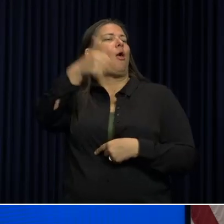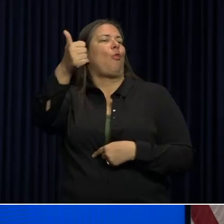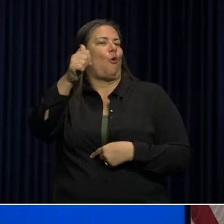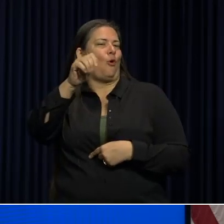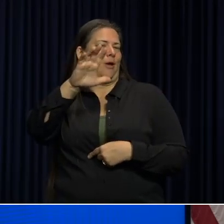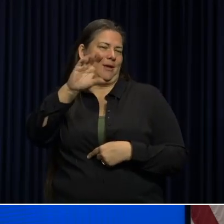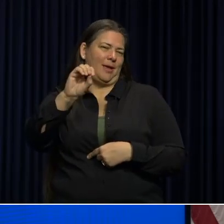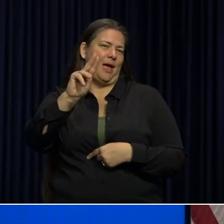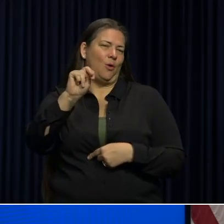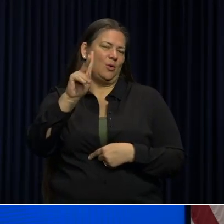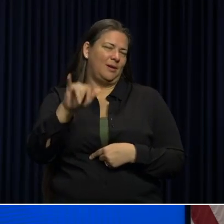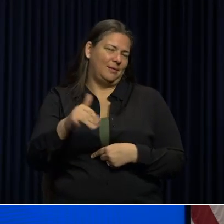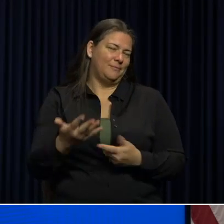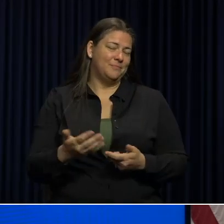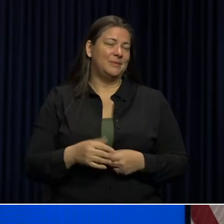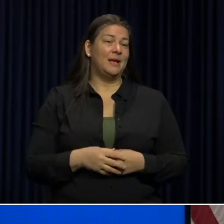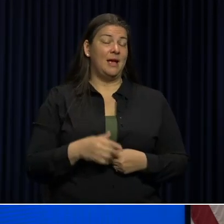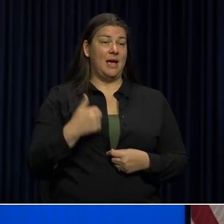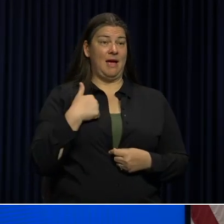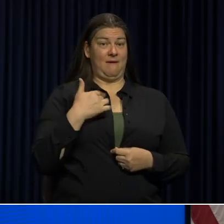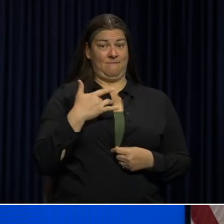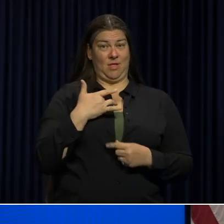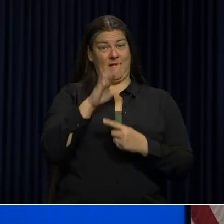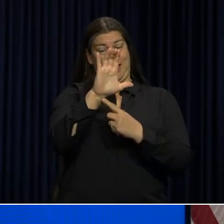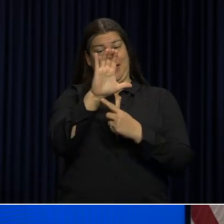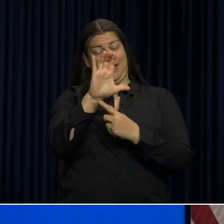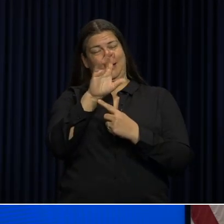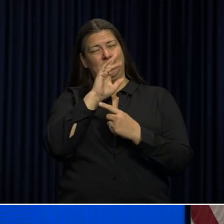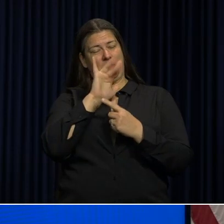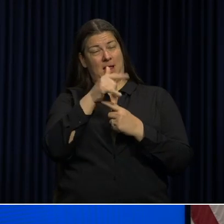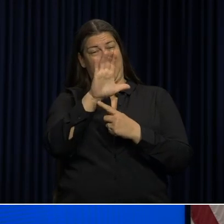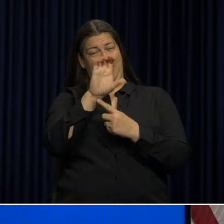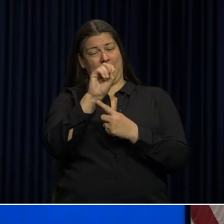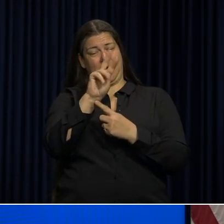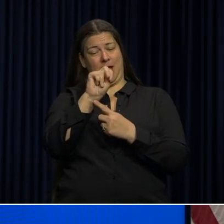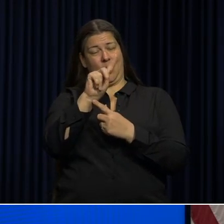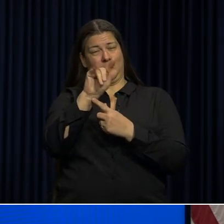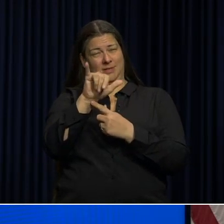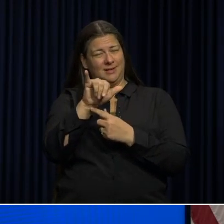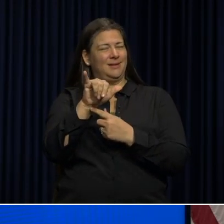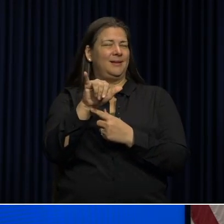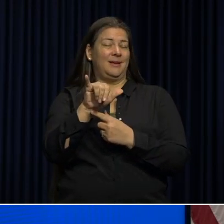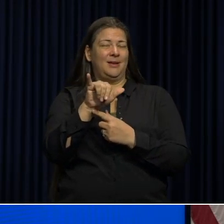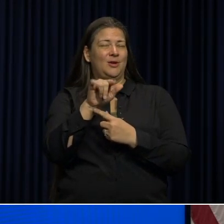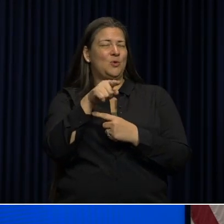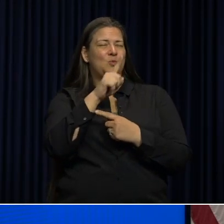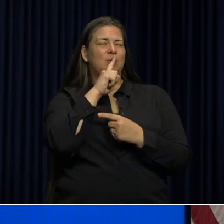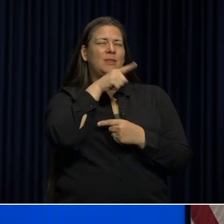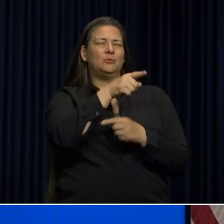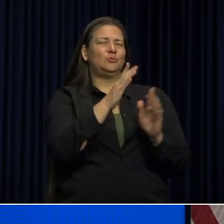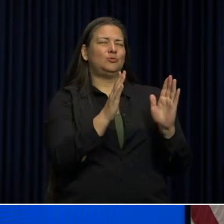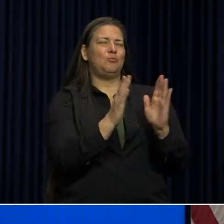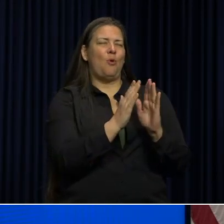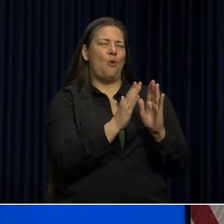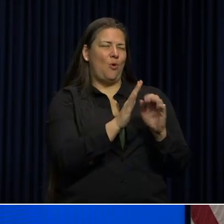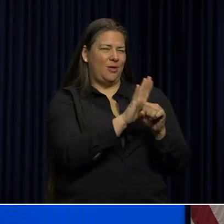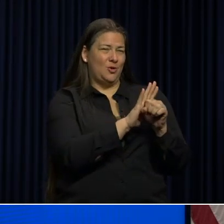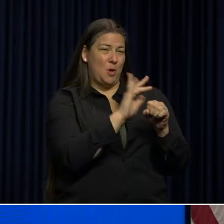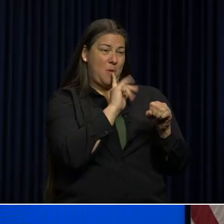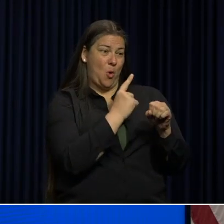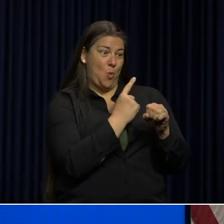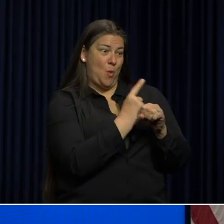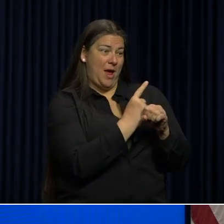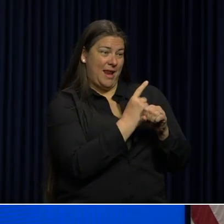county is way too small of an area to be looking at it singularly. And that's whether we might have a